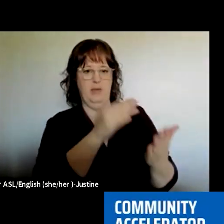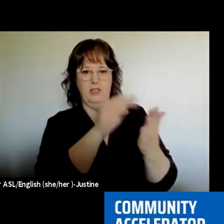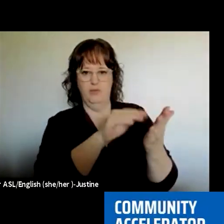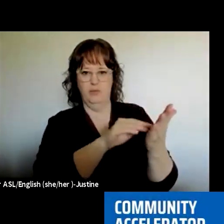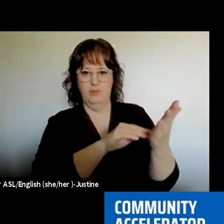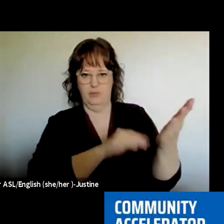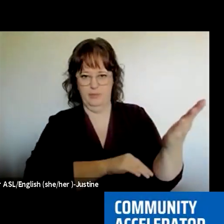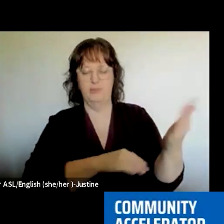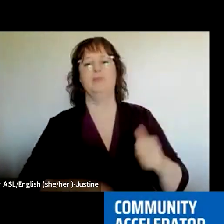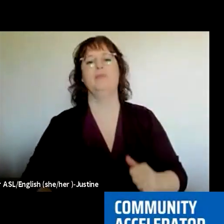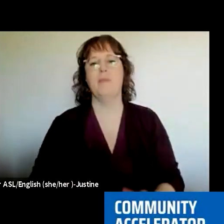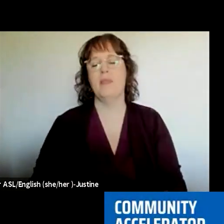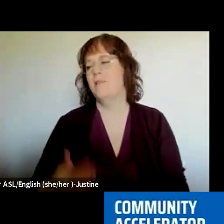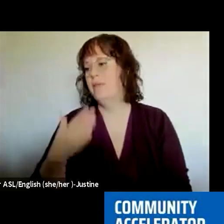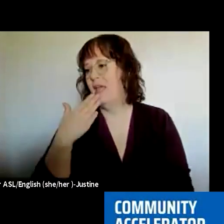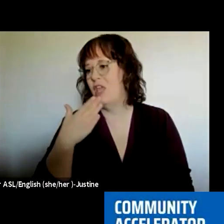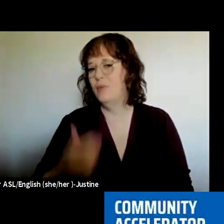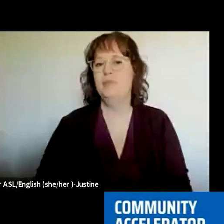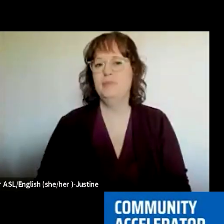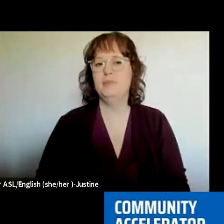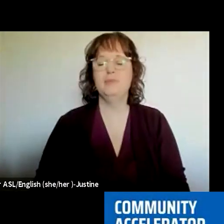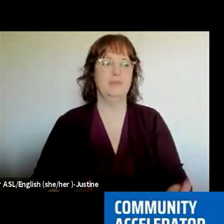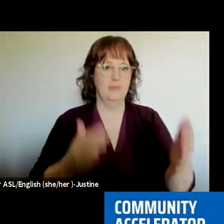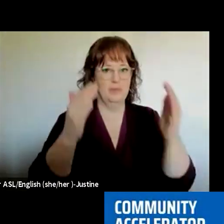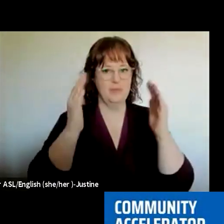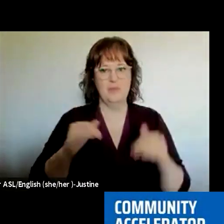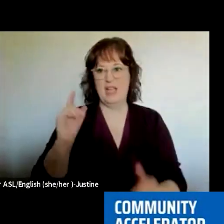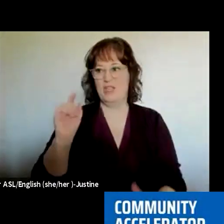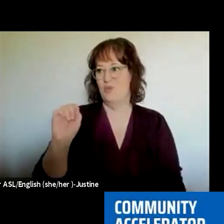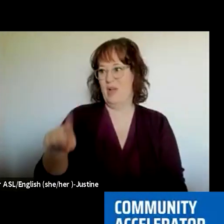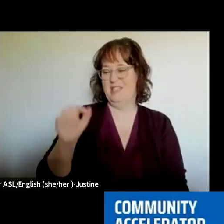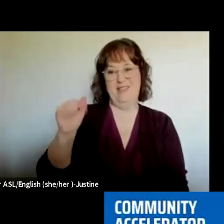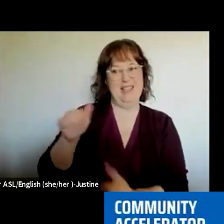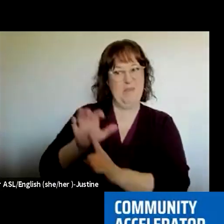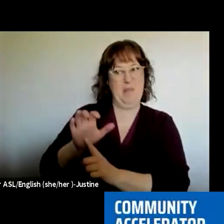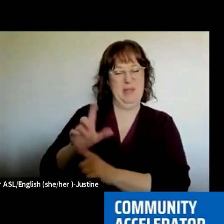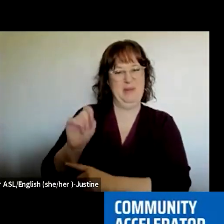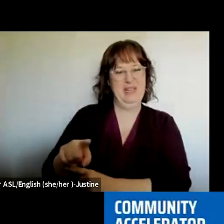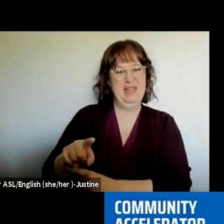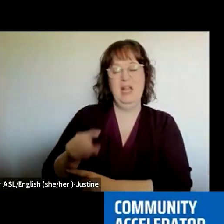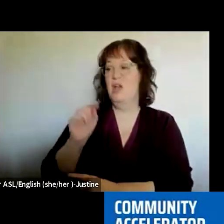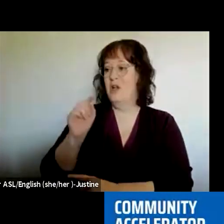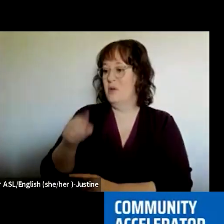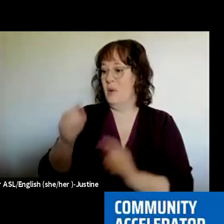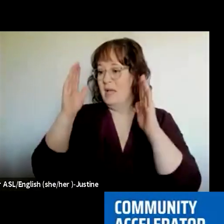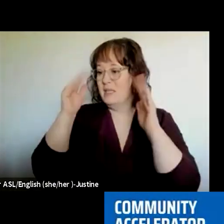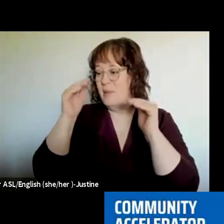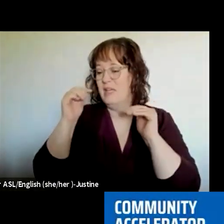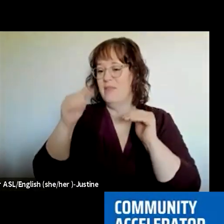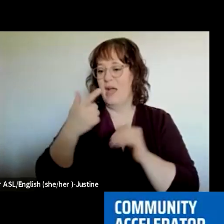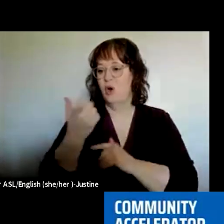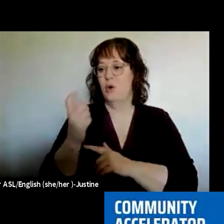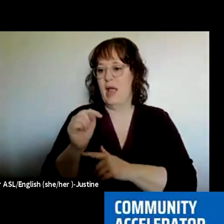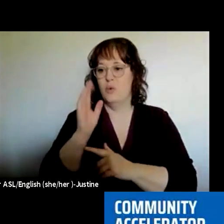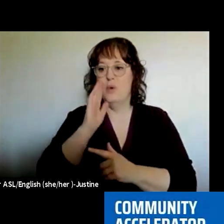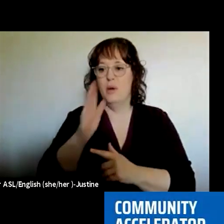Thank you. Our next question is a popular one. Are you expecting the Community Accelerator grant will be offered for a fourth